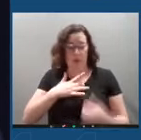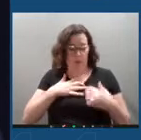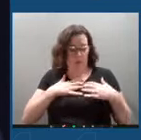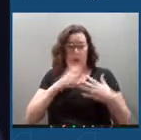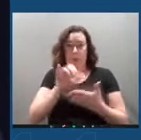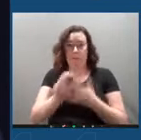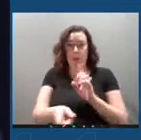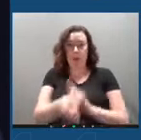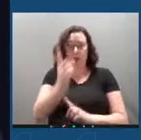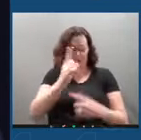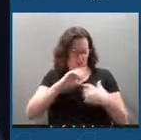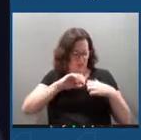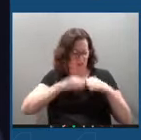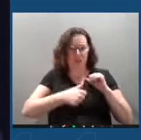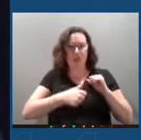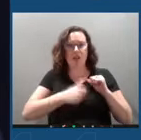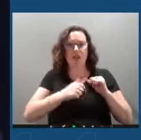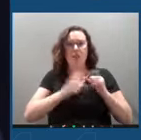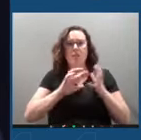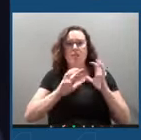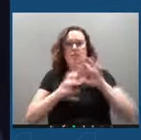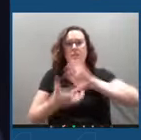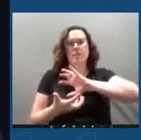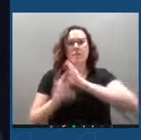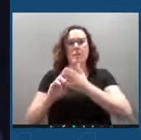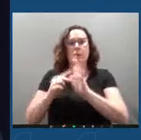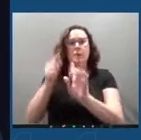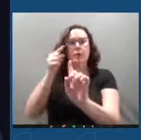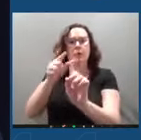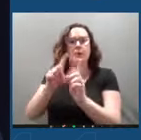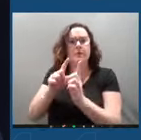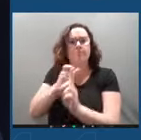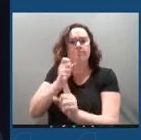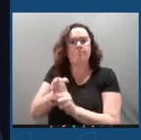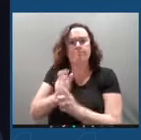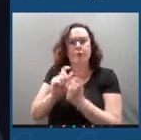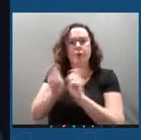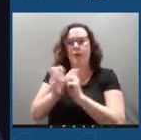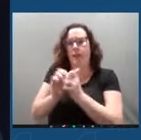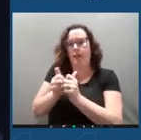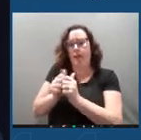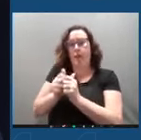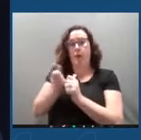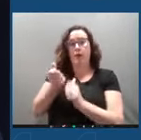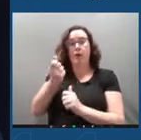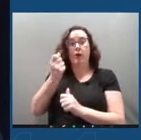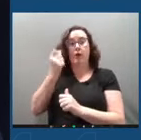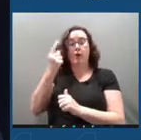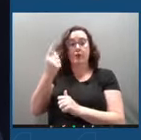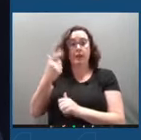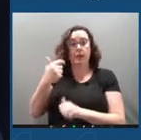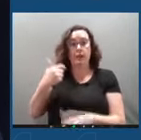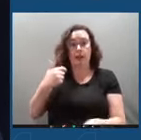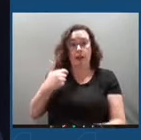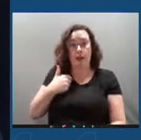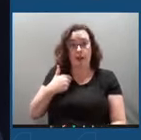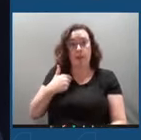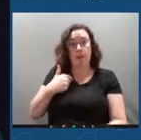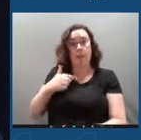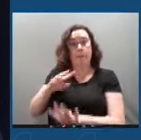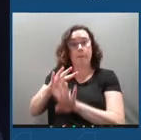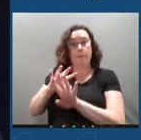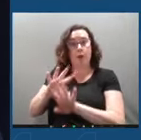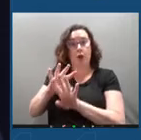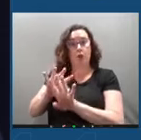how do you turn it into purposeful moments? And that's what was done. When I march in eight walks, it's because people lost their